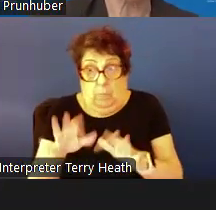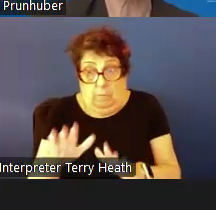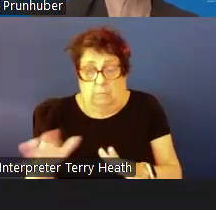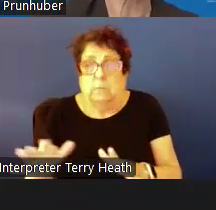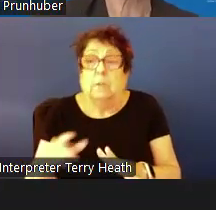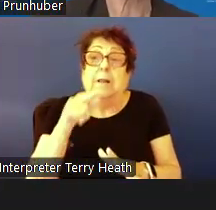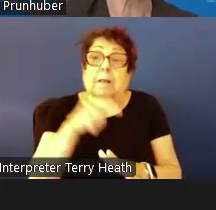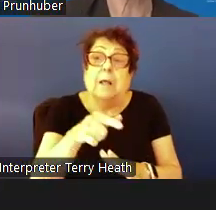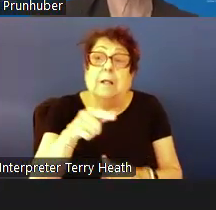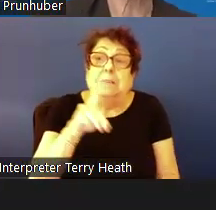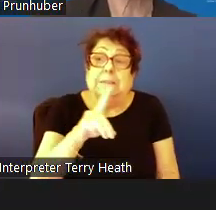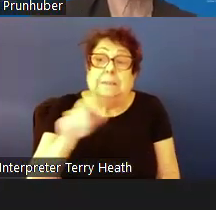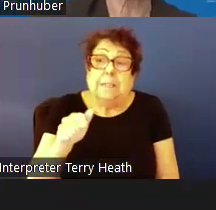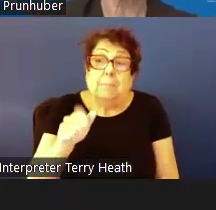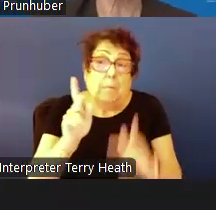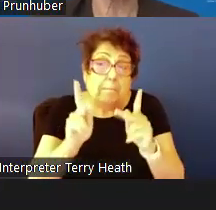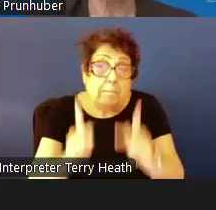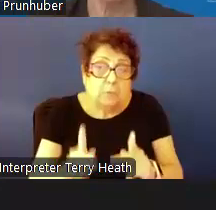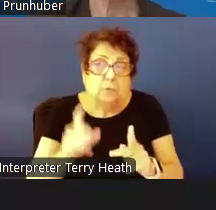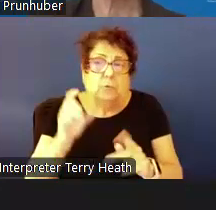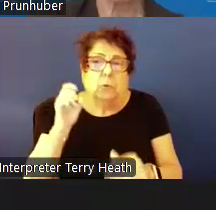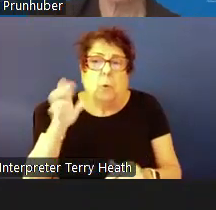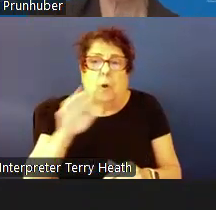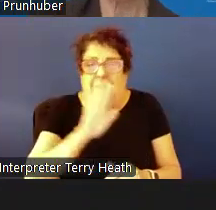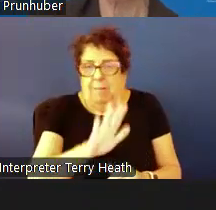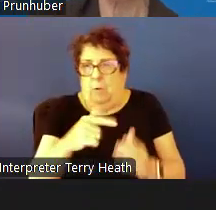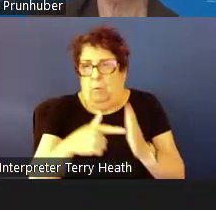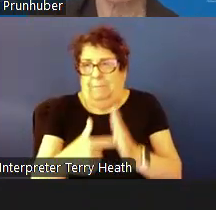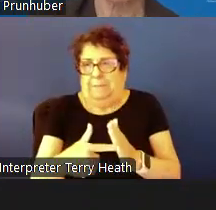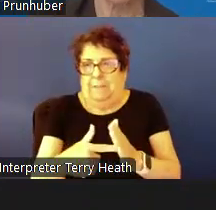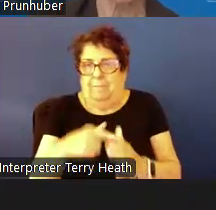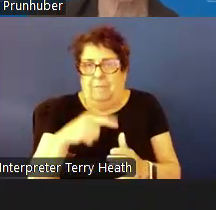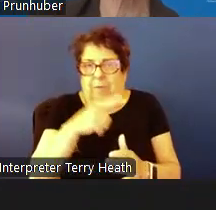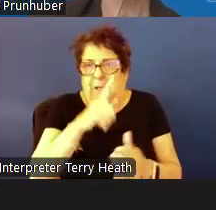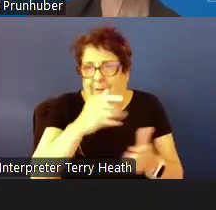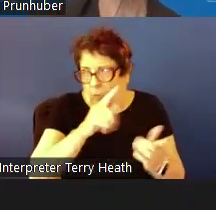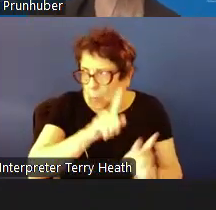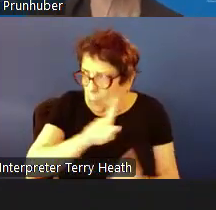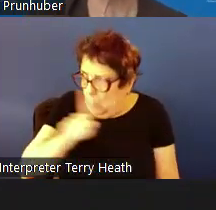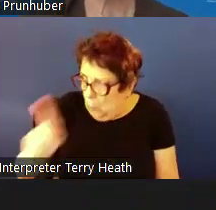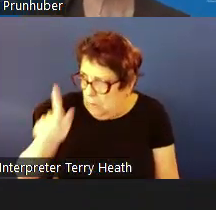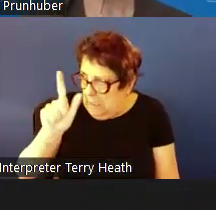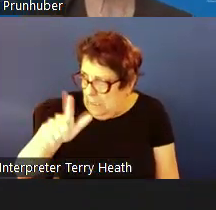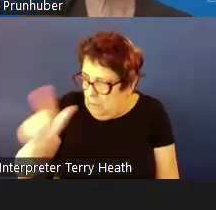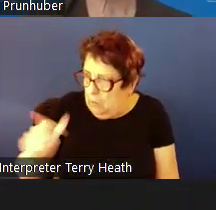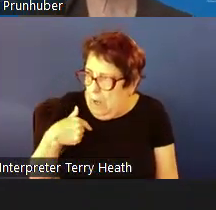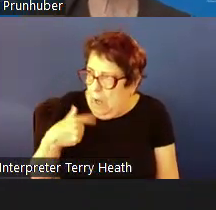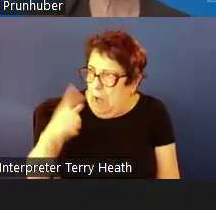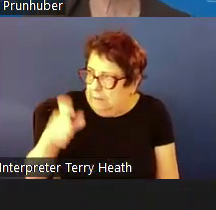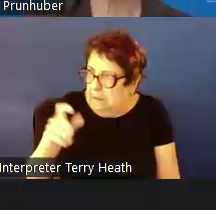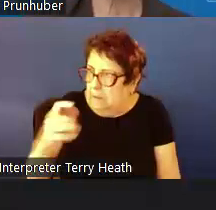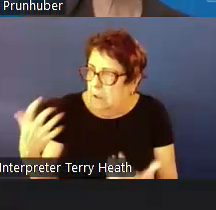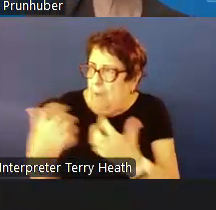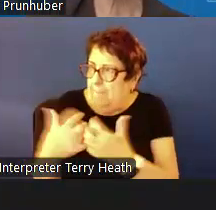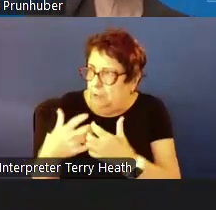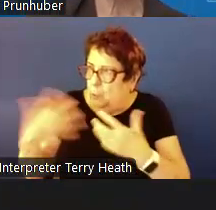request, has to bring to the landlord's attention that they're asking for this accommodation. And then a whole set of obligations on the